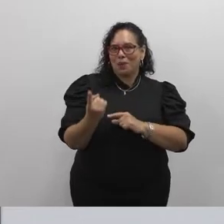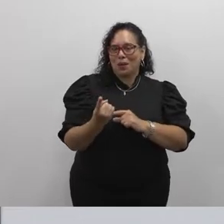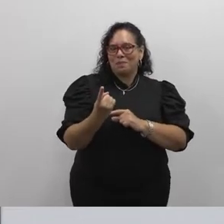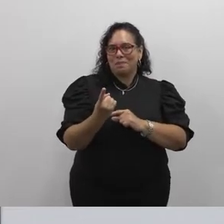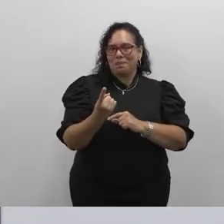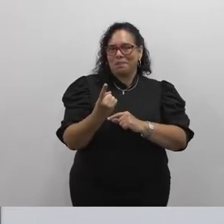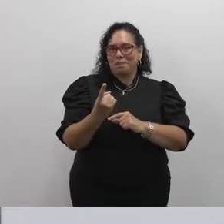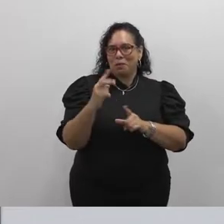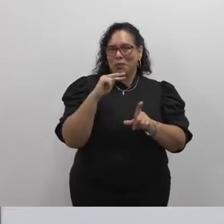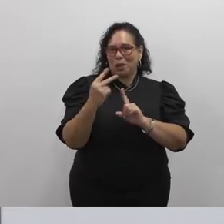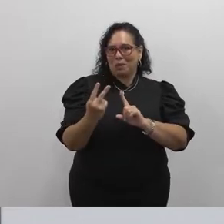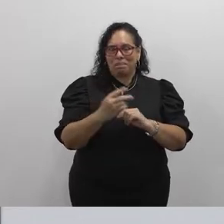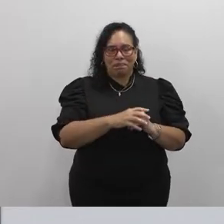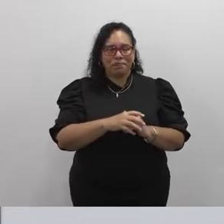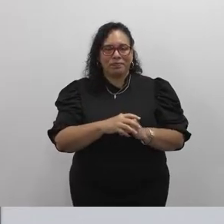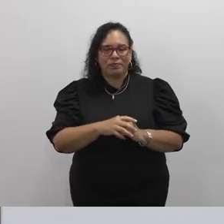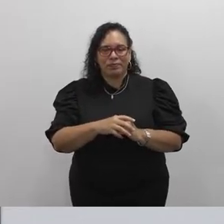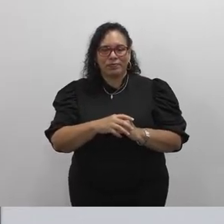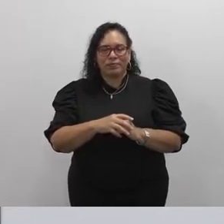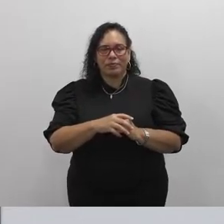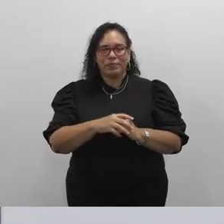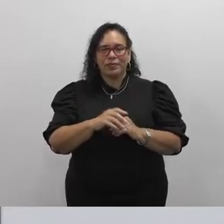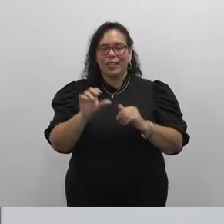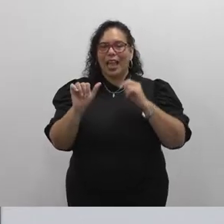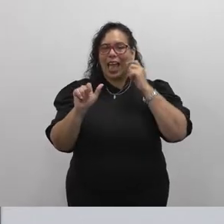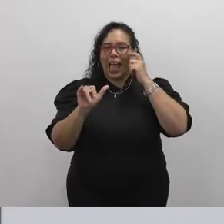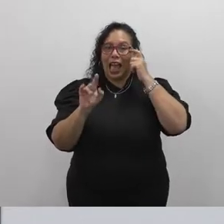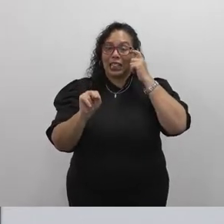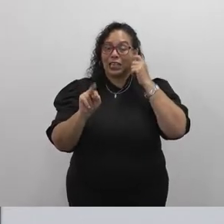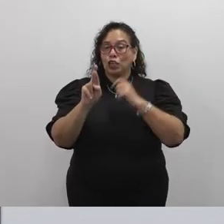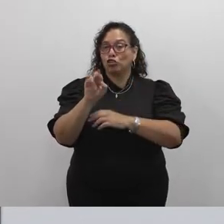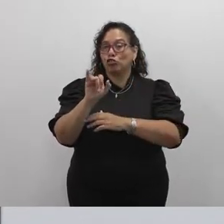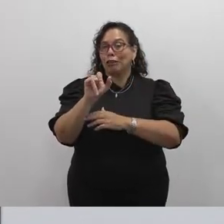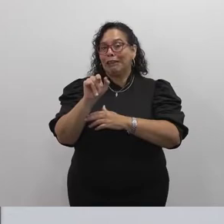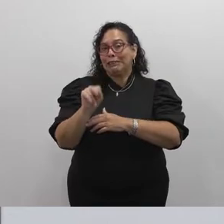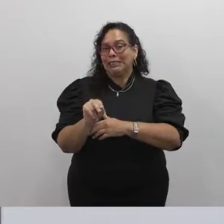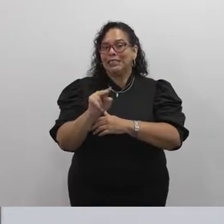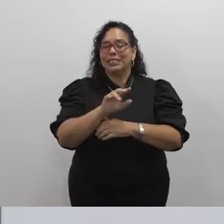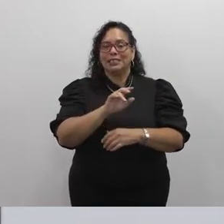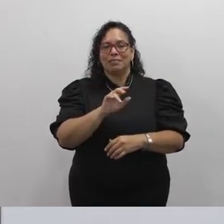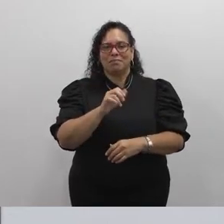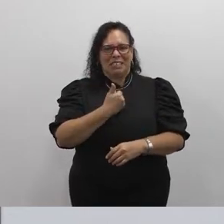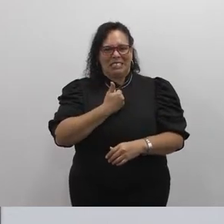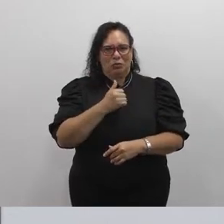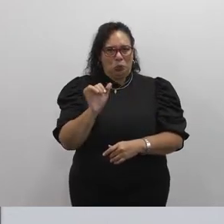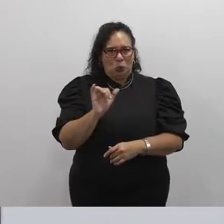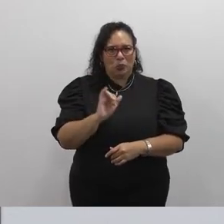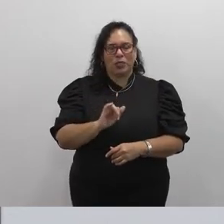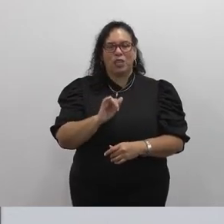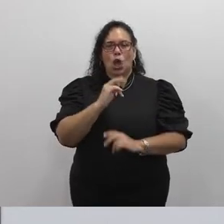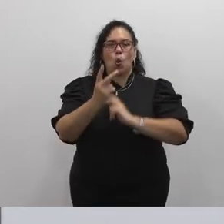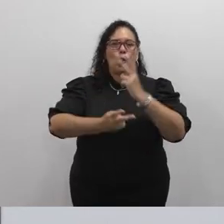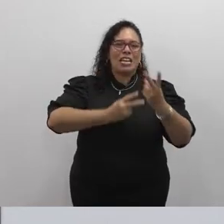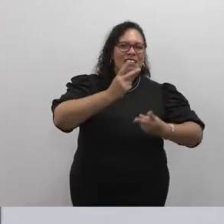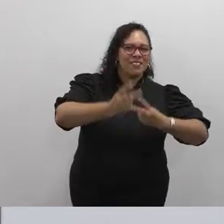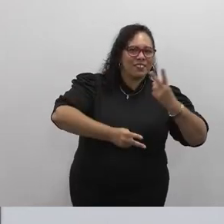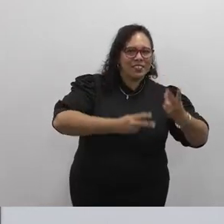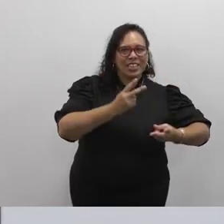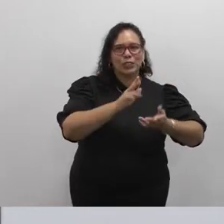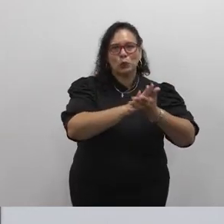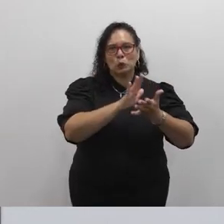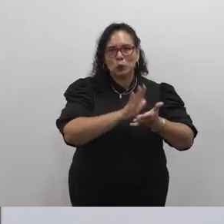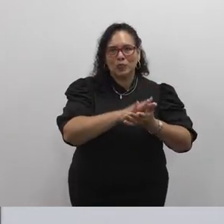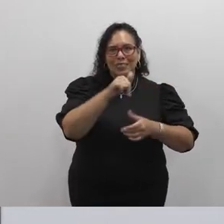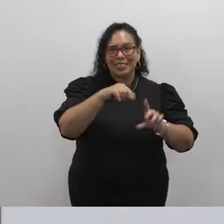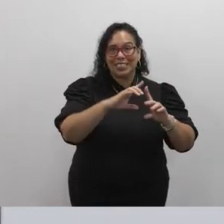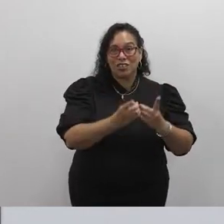right? But we see it. So, you know, Alan Rising and myself, we visit school sites regularly, not just in this district, but with neighboring districts as well.